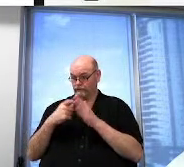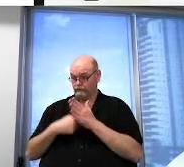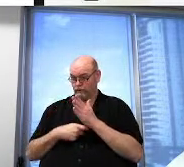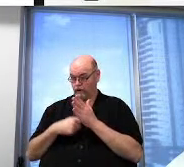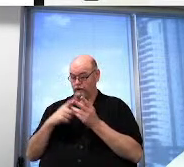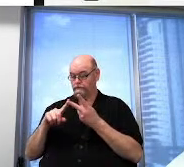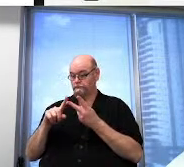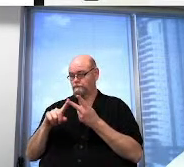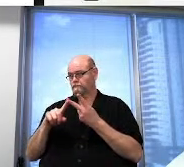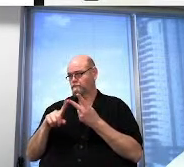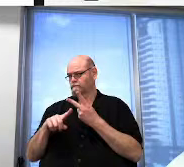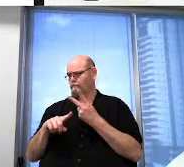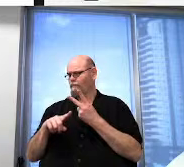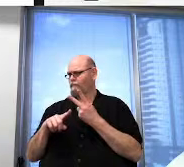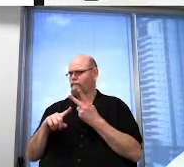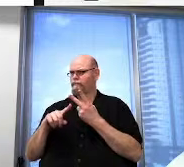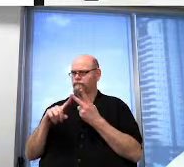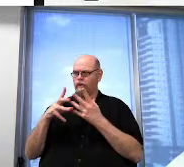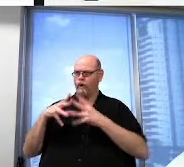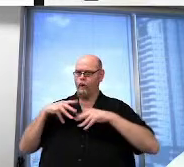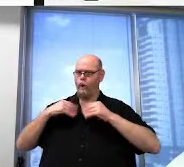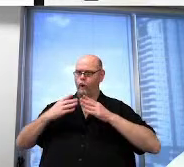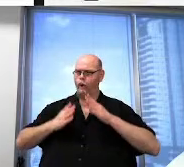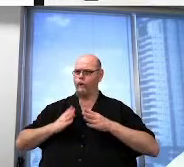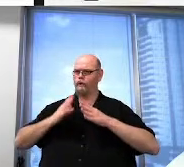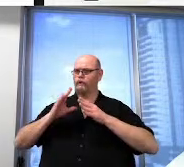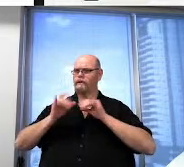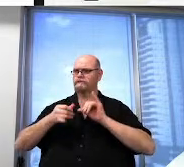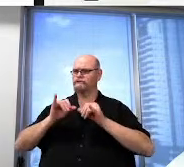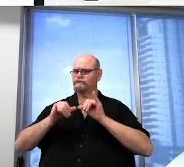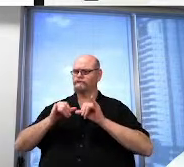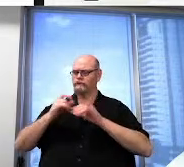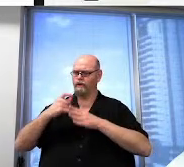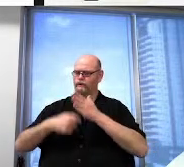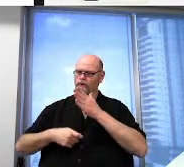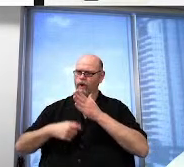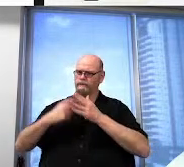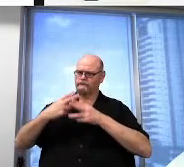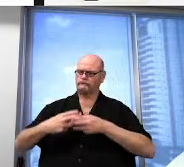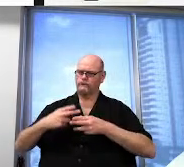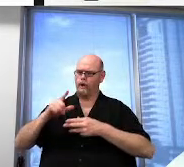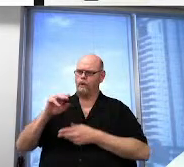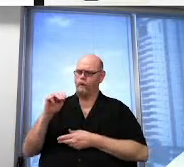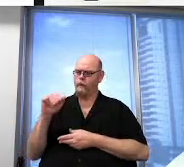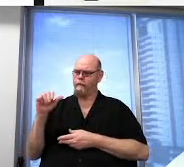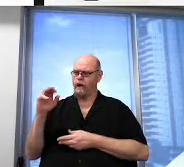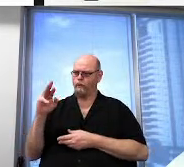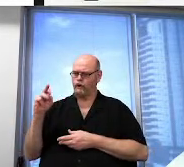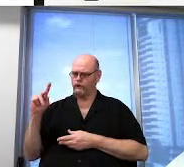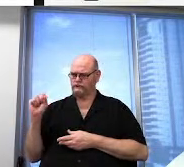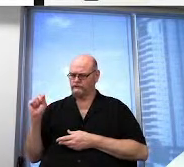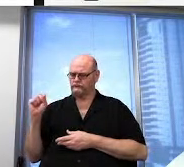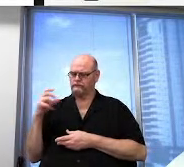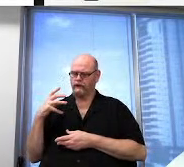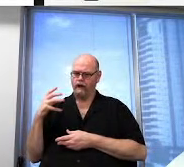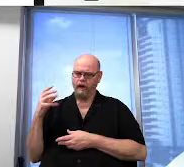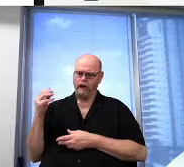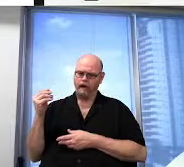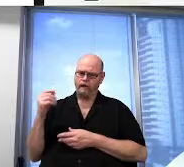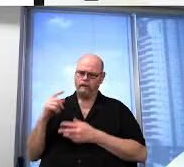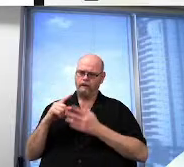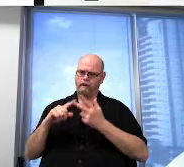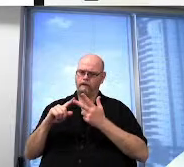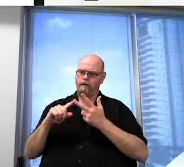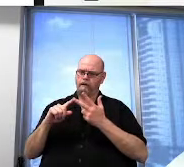an engineering cost, there would be, I guess an owner engineer cost, which I think you typically refer to as Luma Works. There